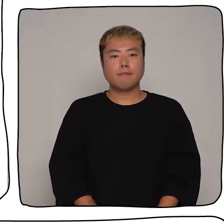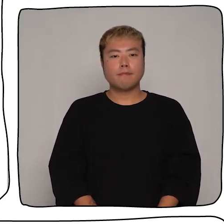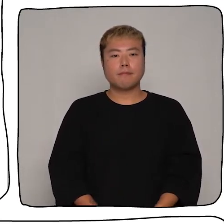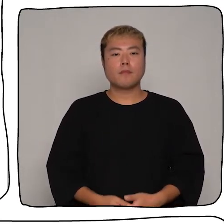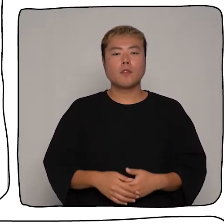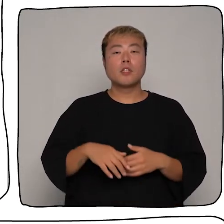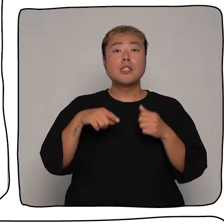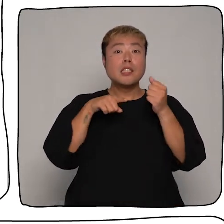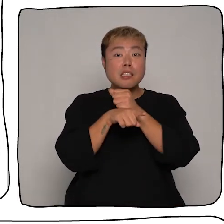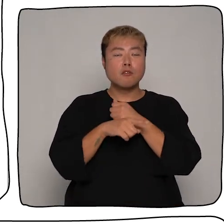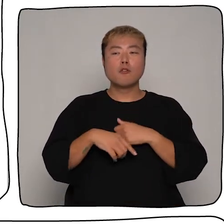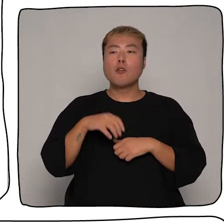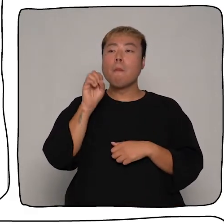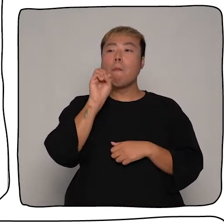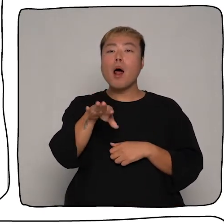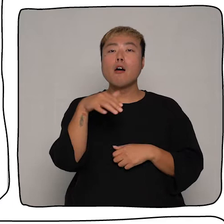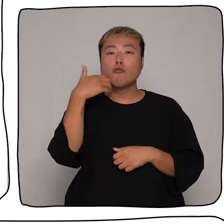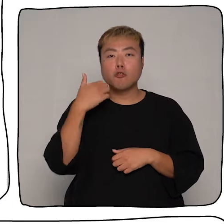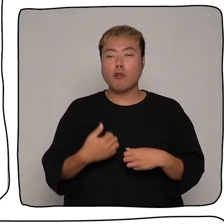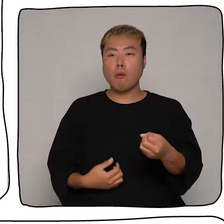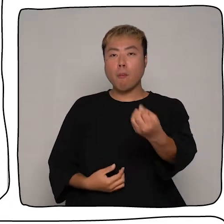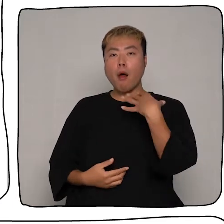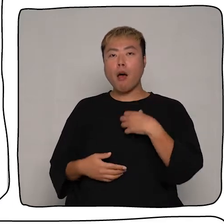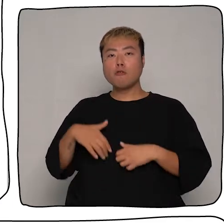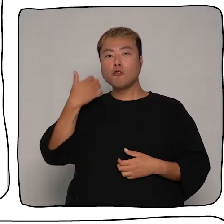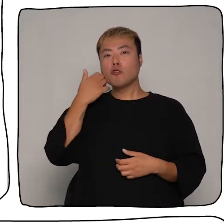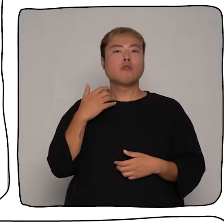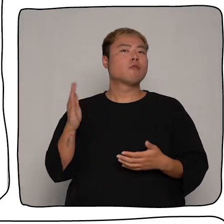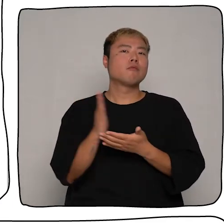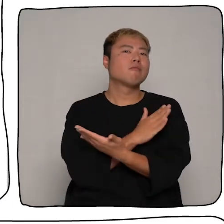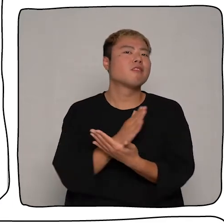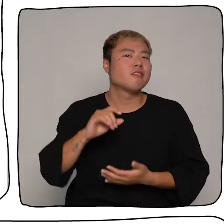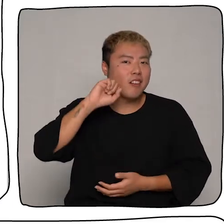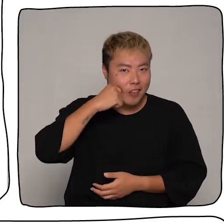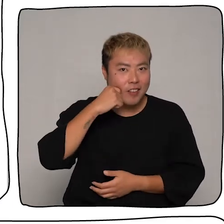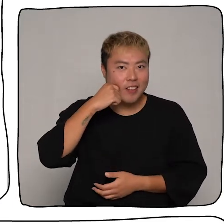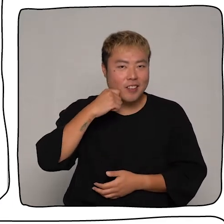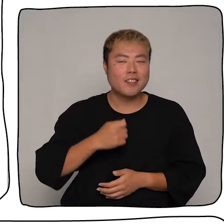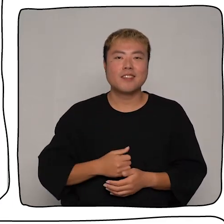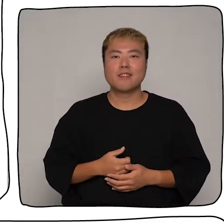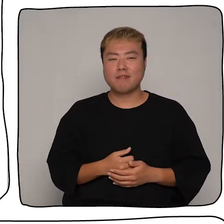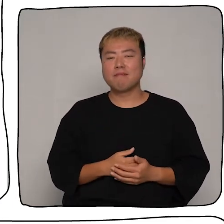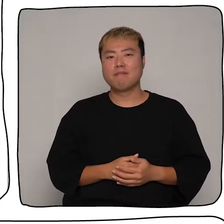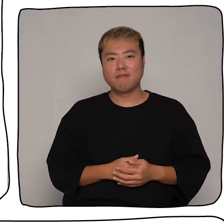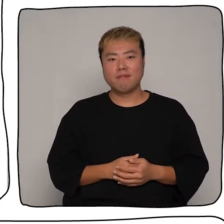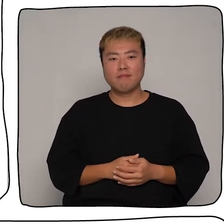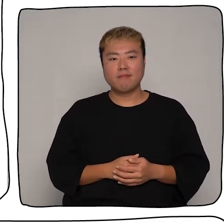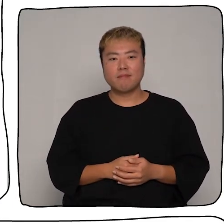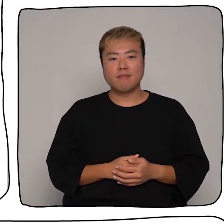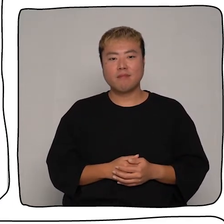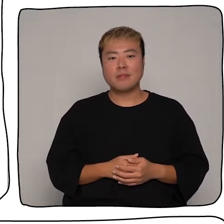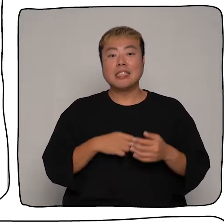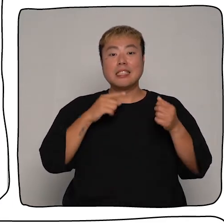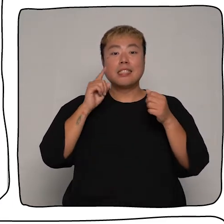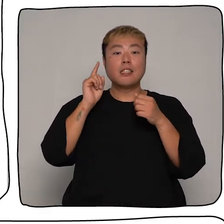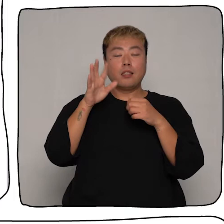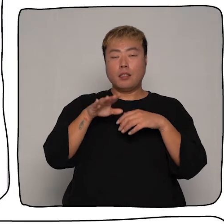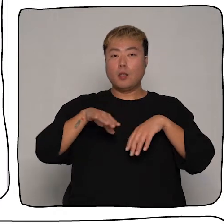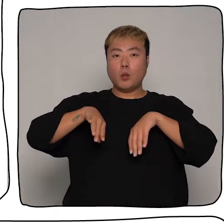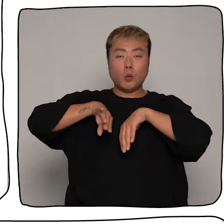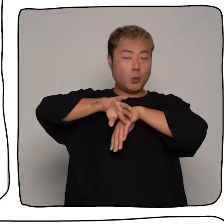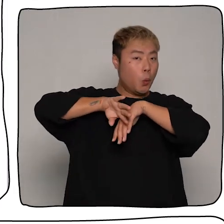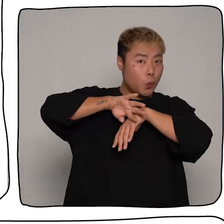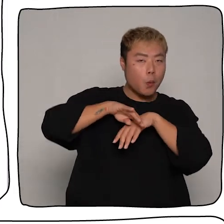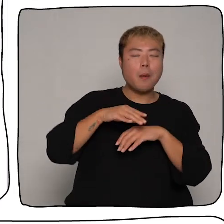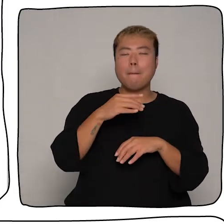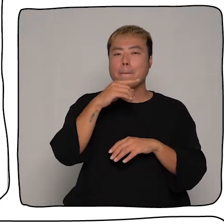we cannot say which one is sender or receiver. Good haptic communication is